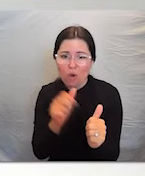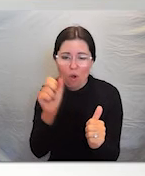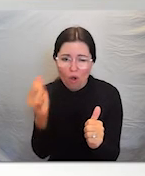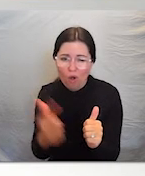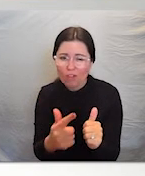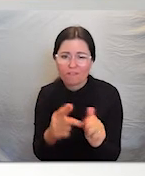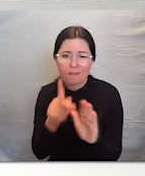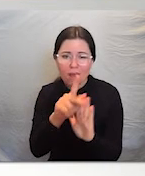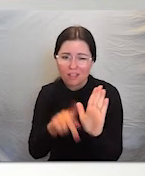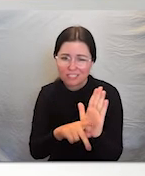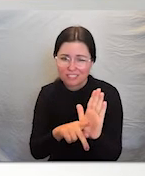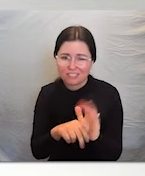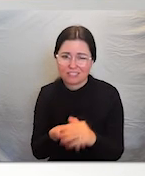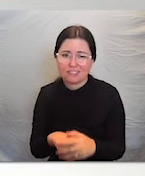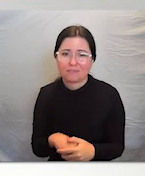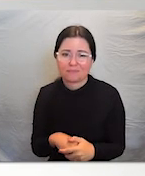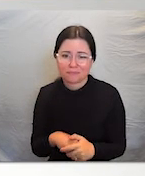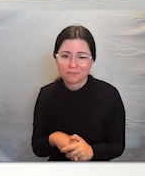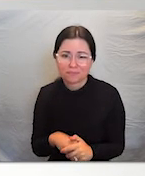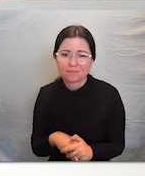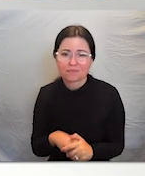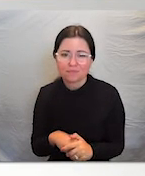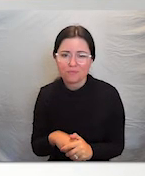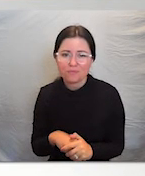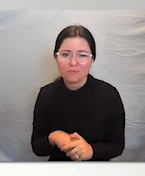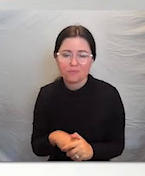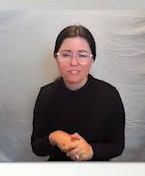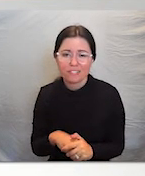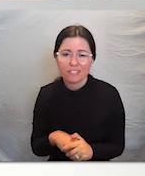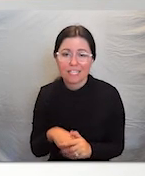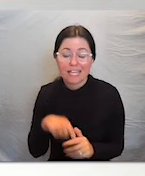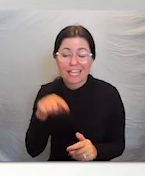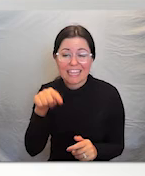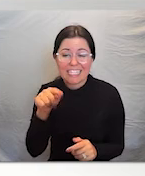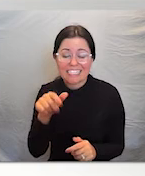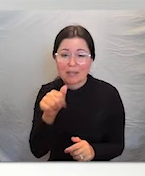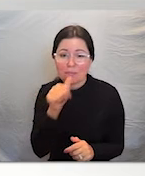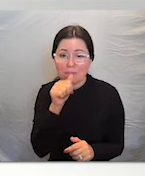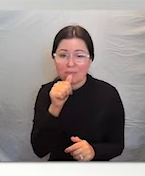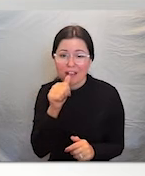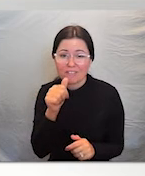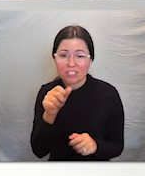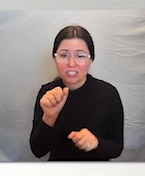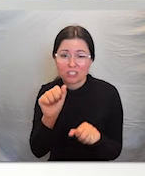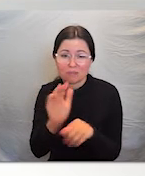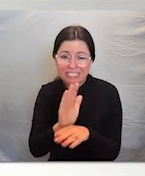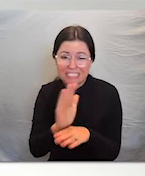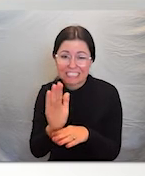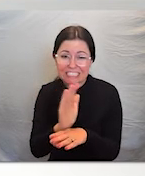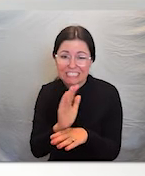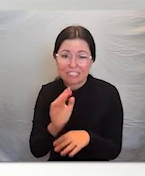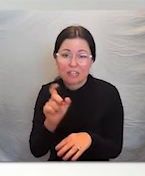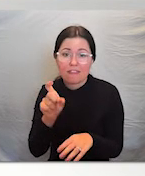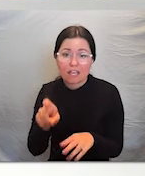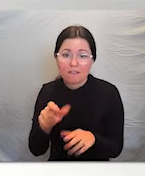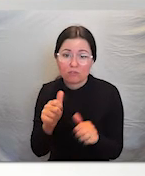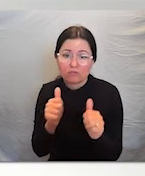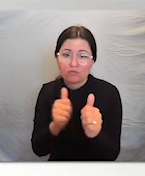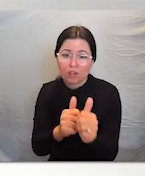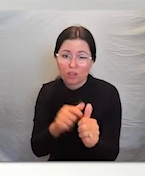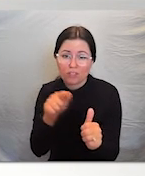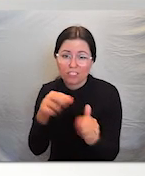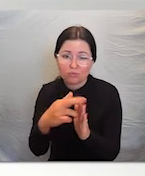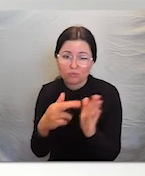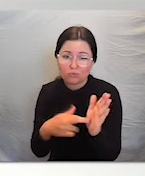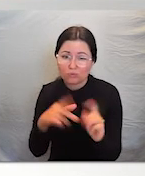These private entities and businesses don't always have to if they